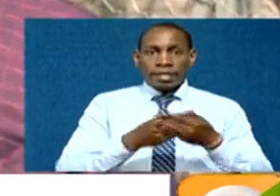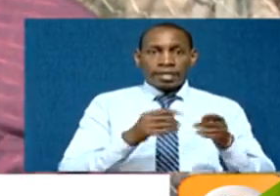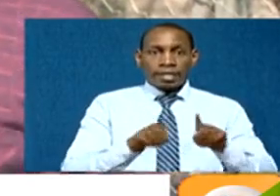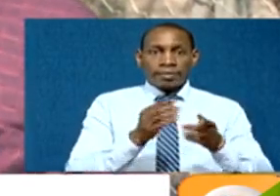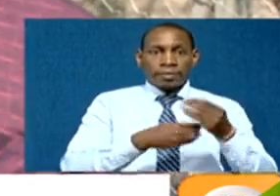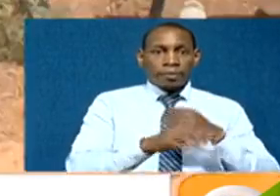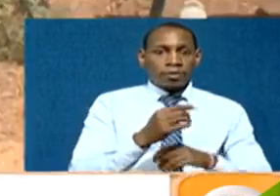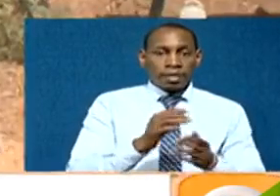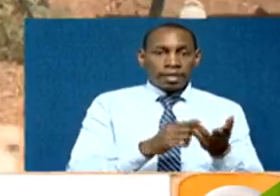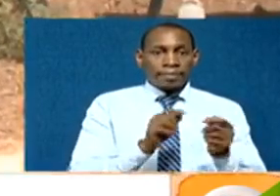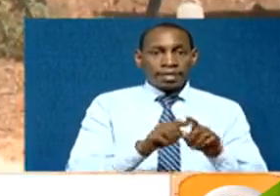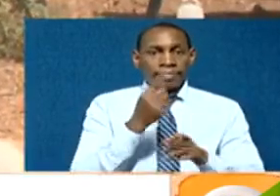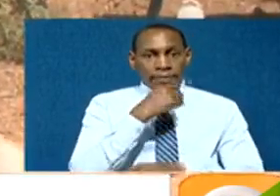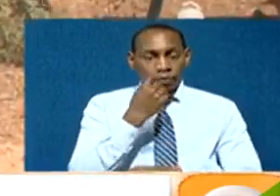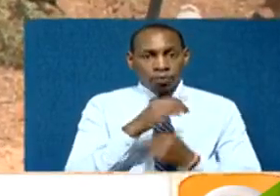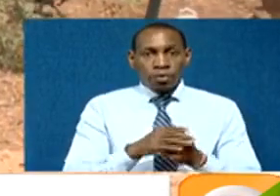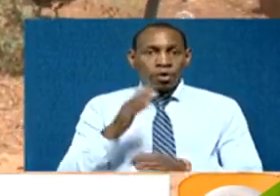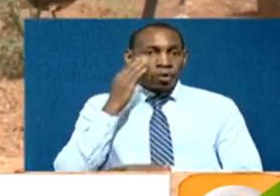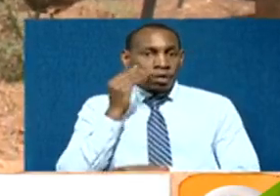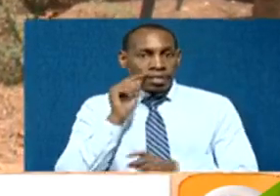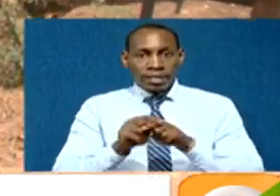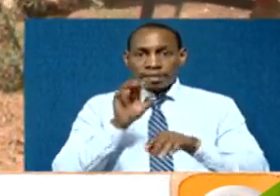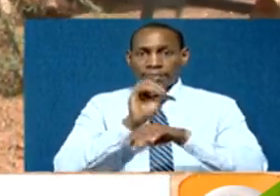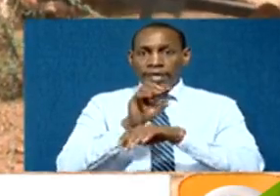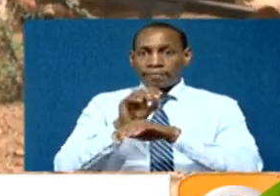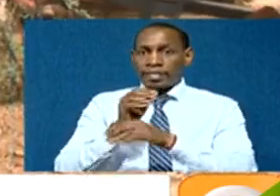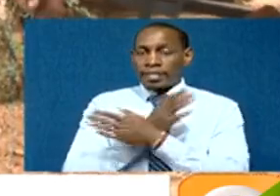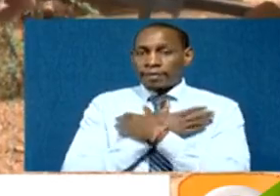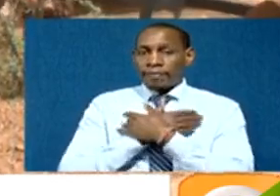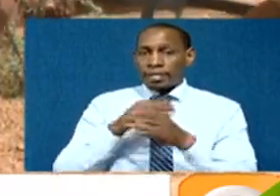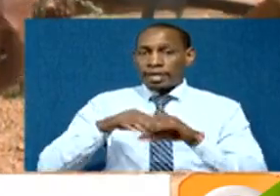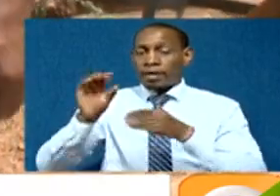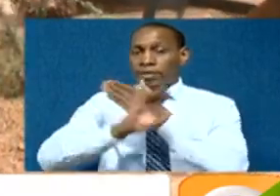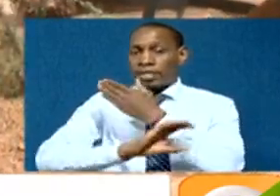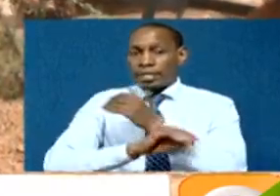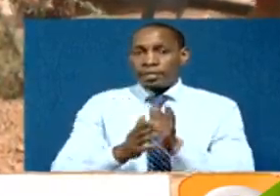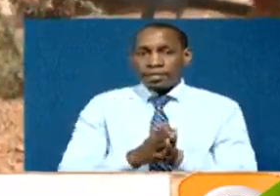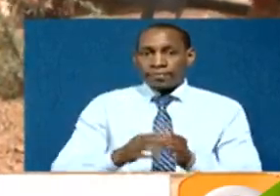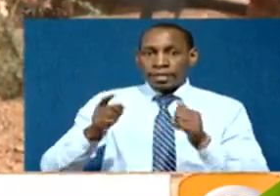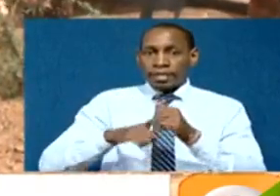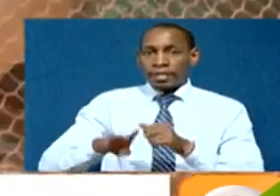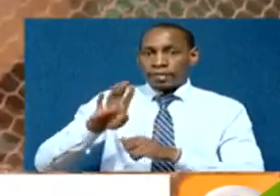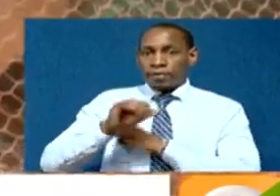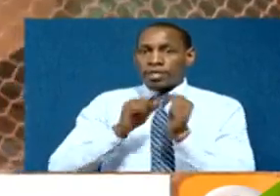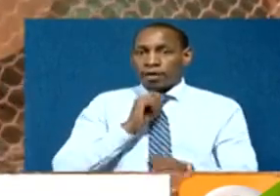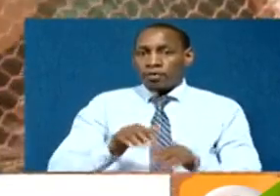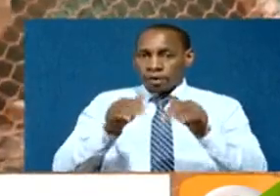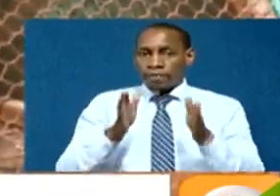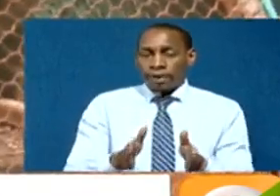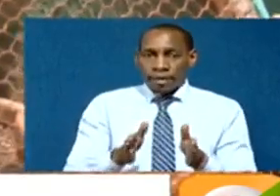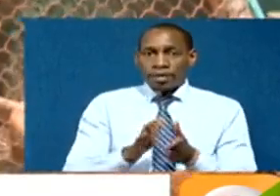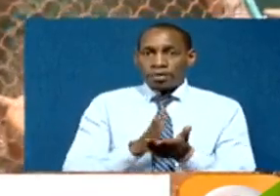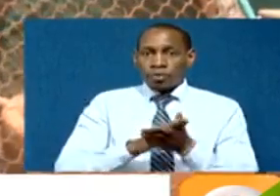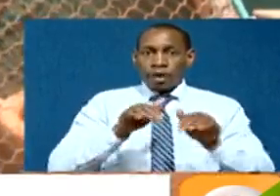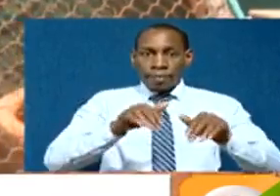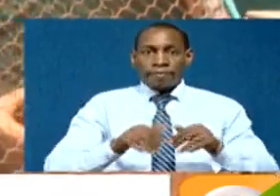sold to who. From the experience and advice of his friends who are abroad, this 64-year-old farmer has managed to take care